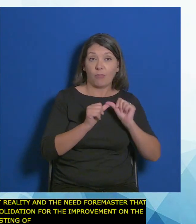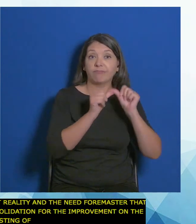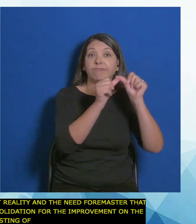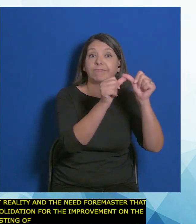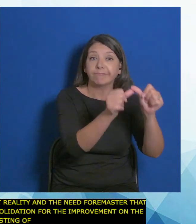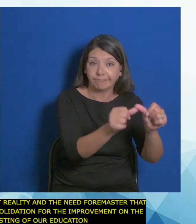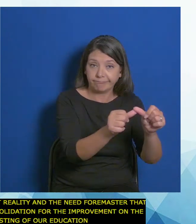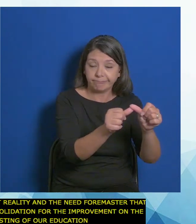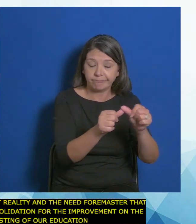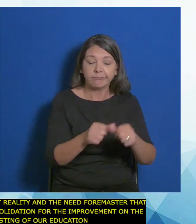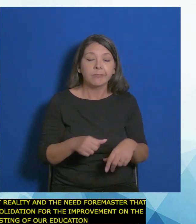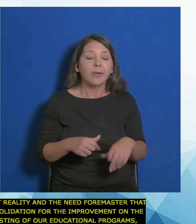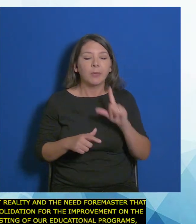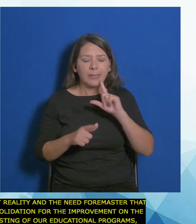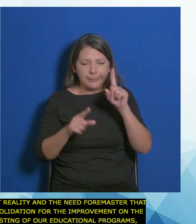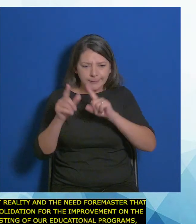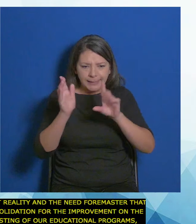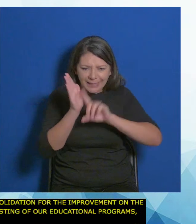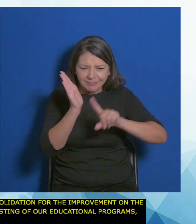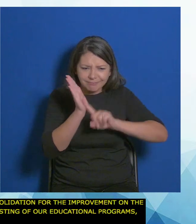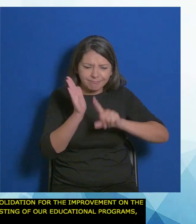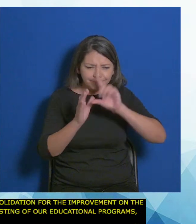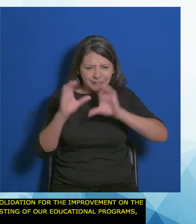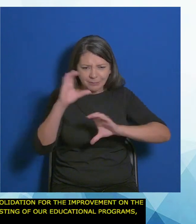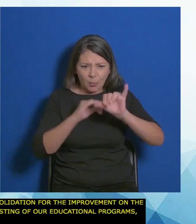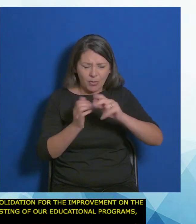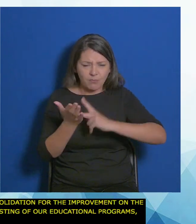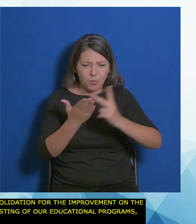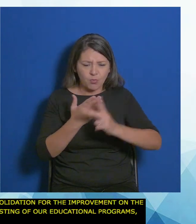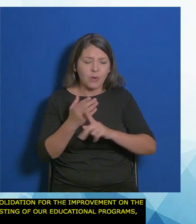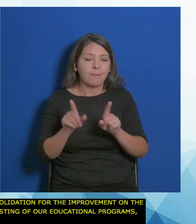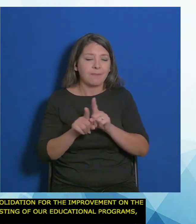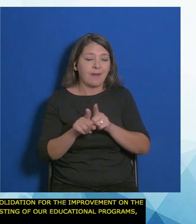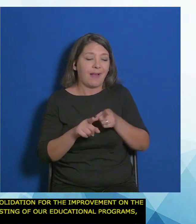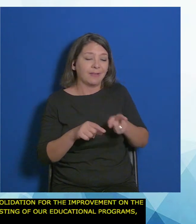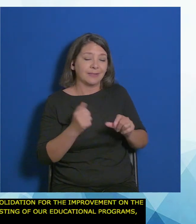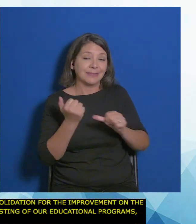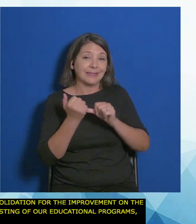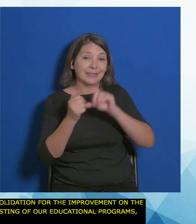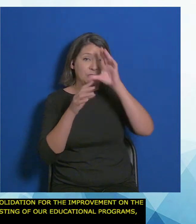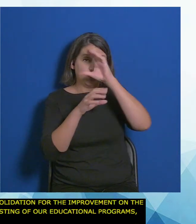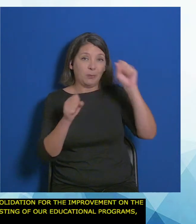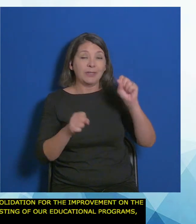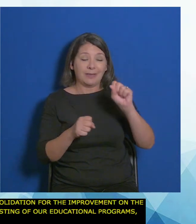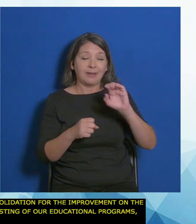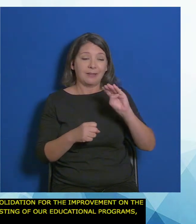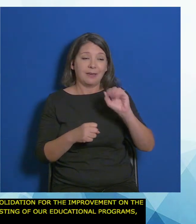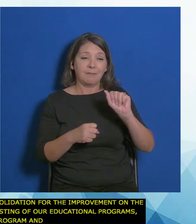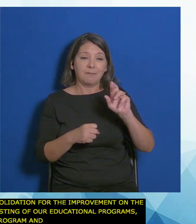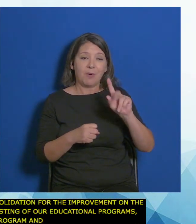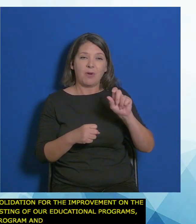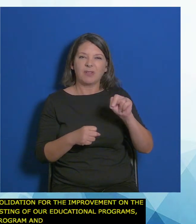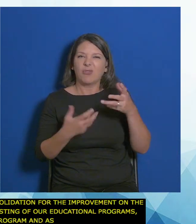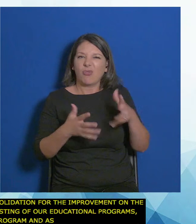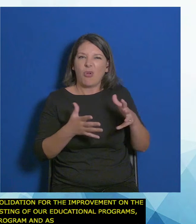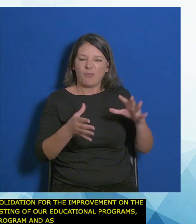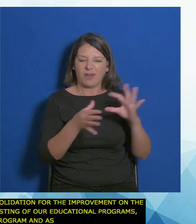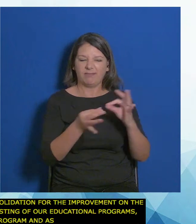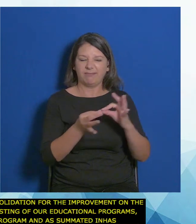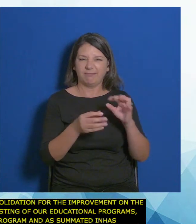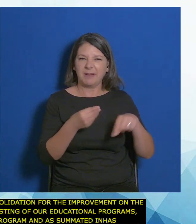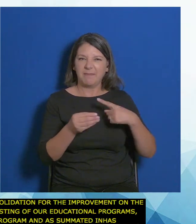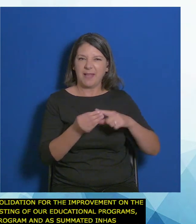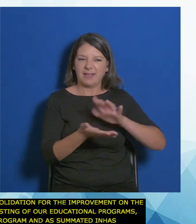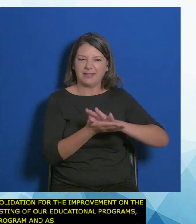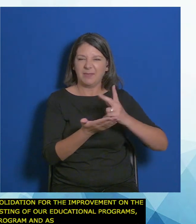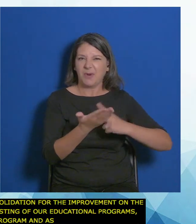future, exploring those programs as Assistant Superintendent Martin has briefly talked about, in trying to